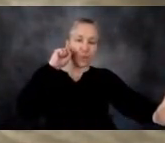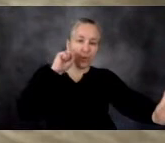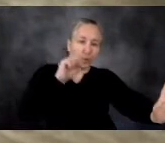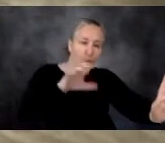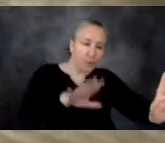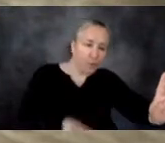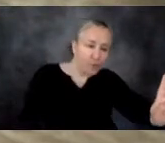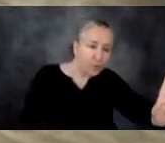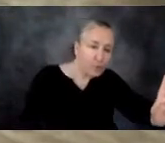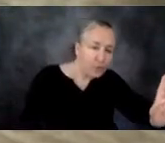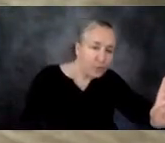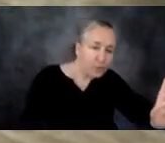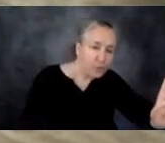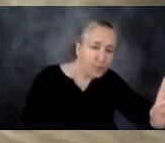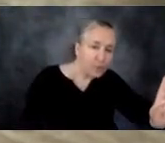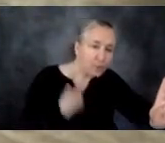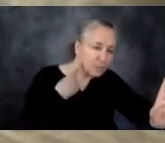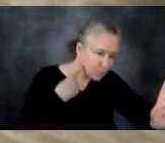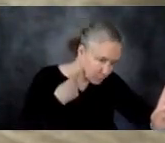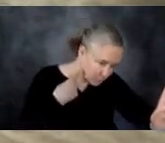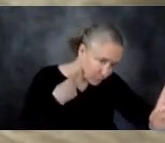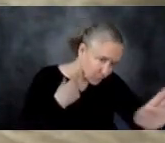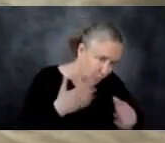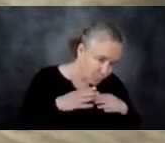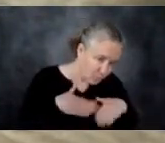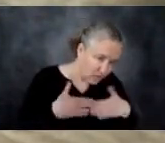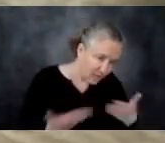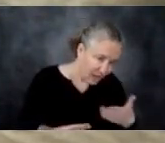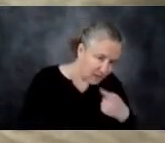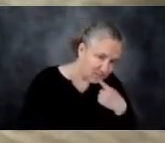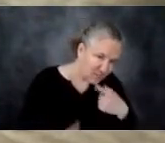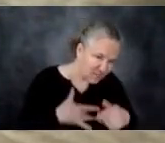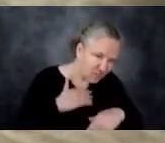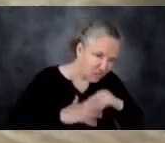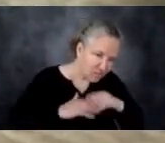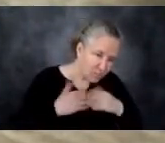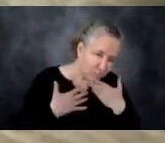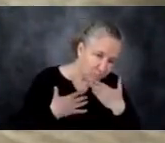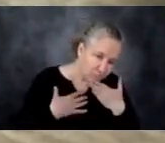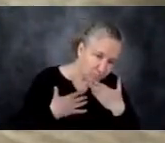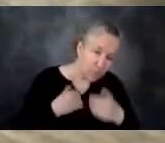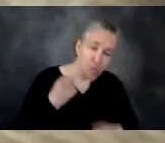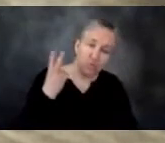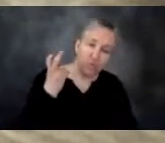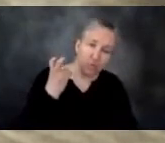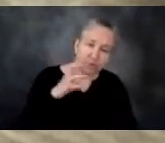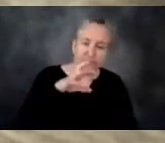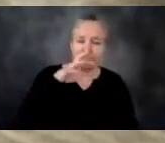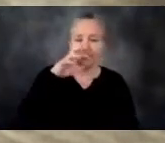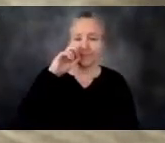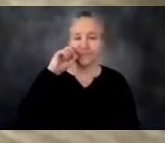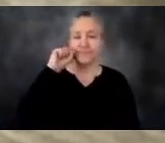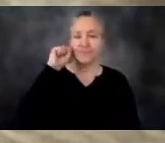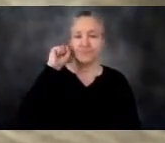Exhale forward. Let that neck relax. Let that chin fall comfortably. Let's do two more breaths. Inhale.